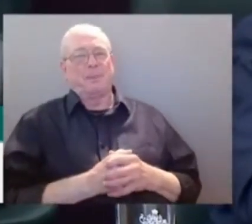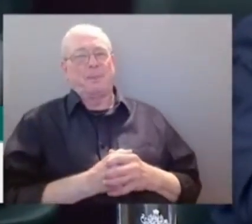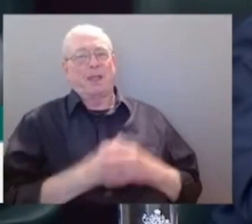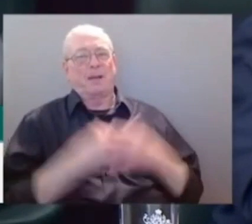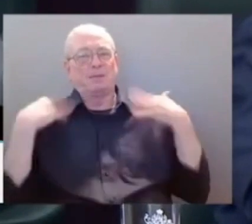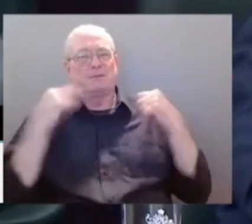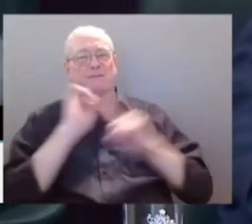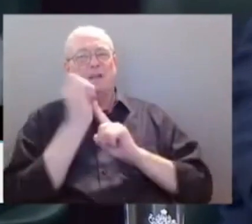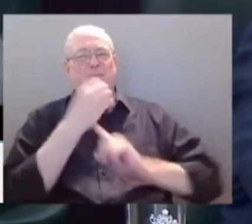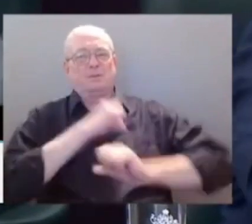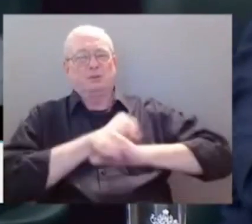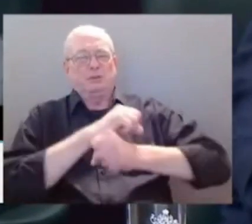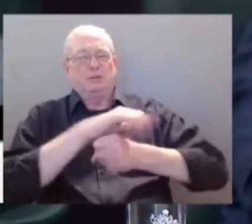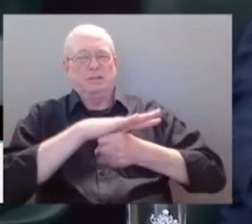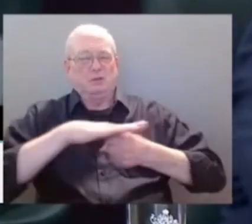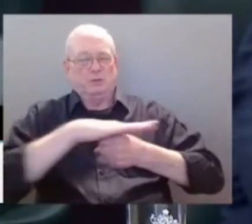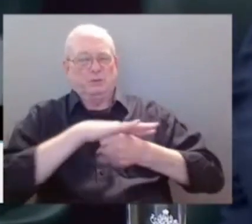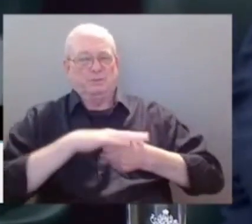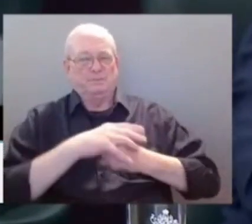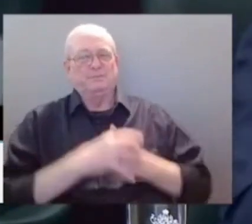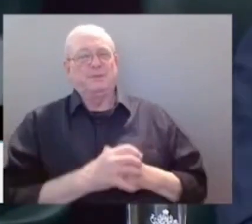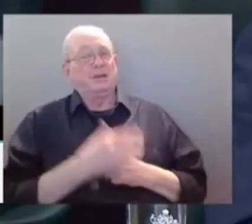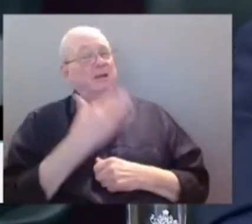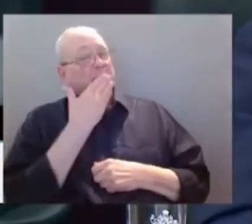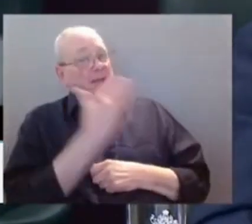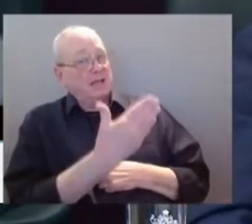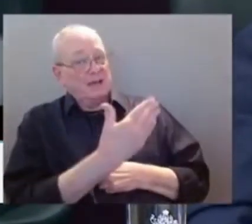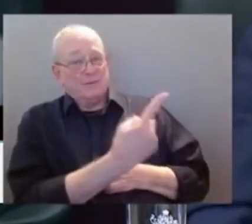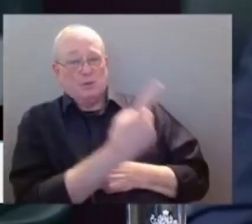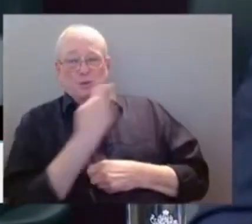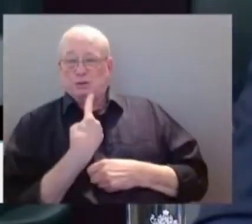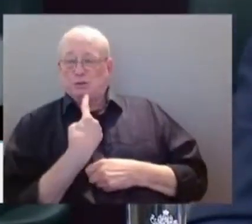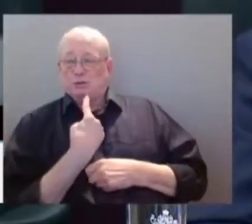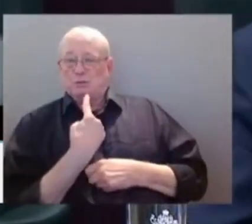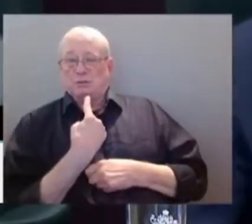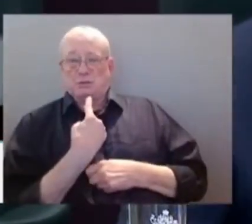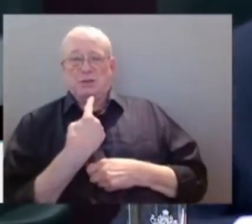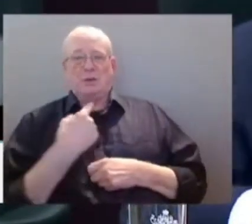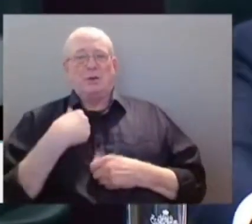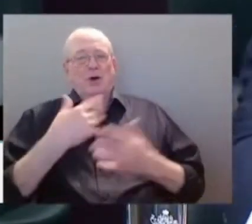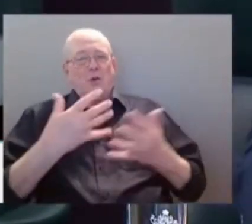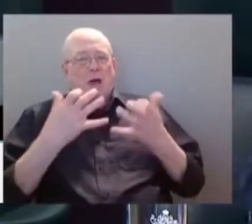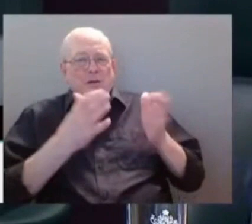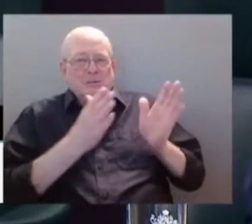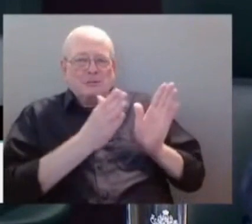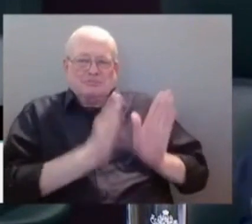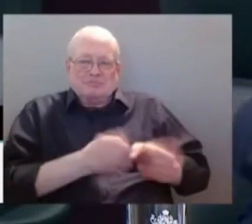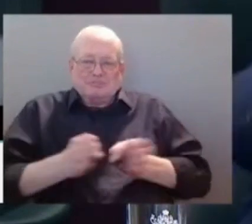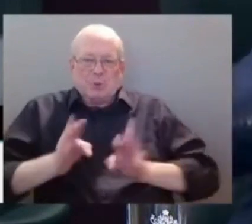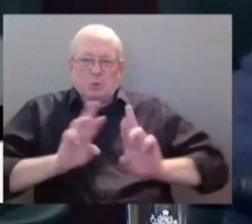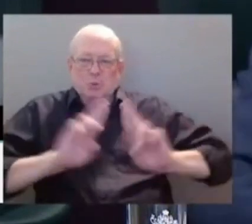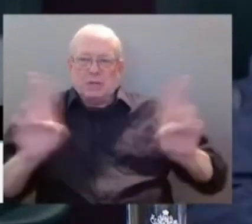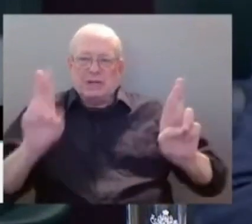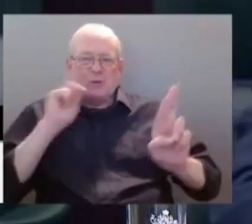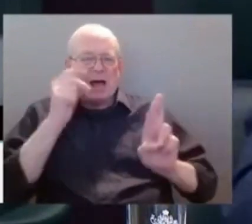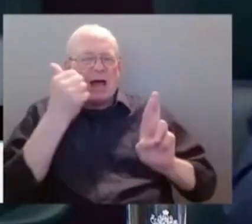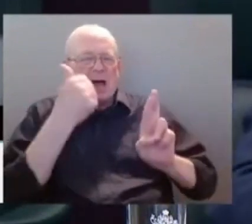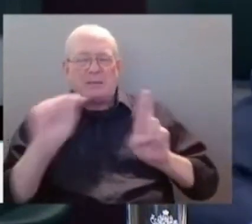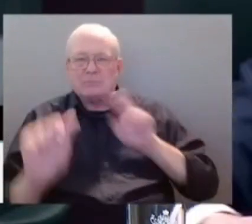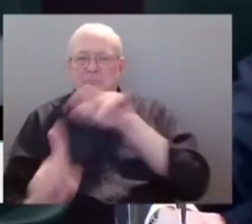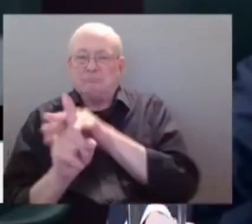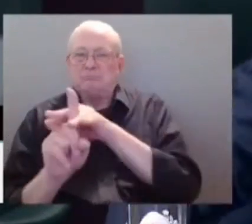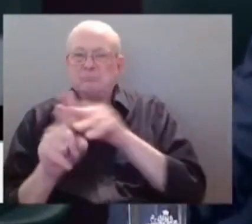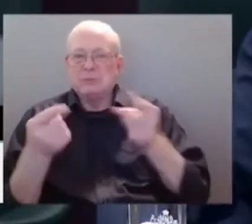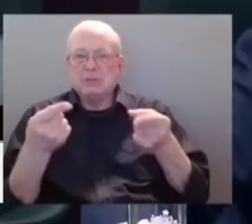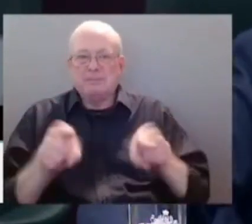said since the beginning, is we want to be prepared for any situation. Obviously, over the last number of months, there was a lot of concern about drought, especially